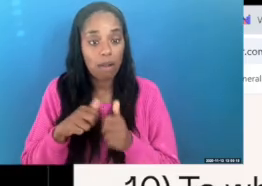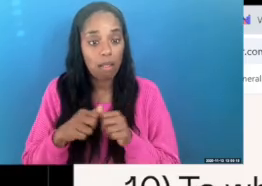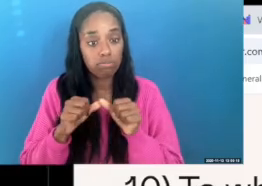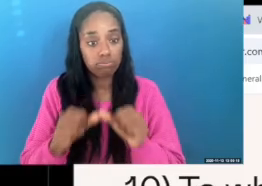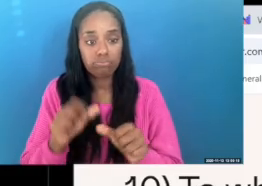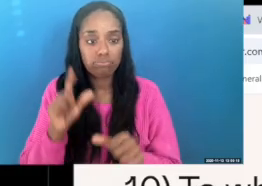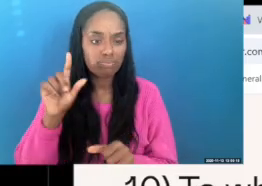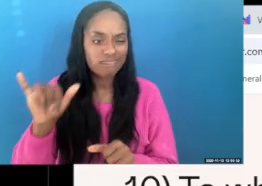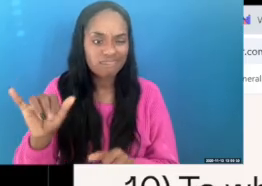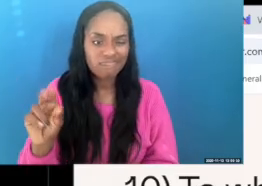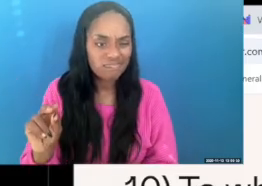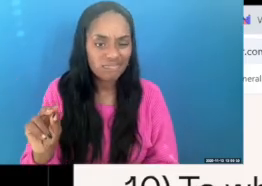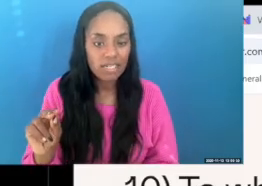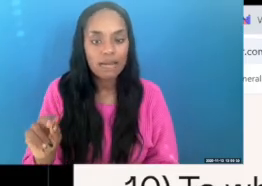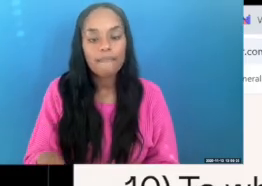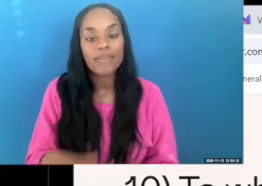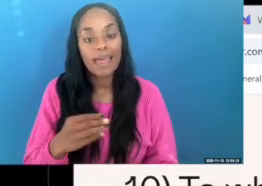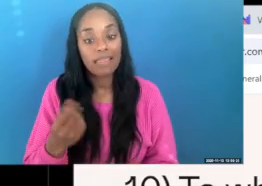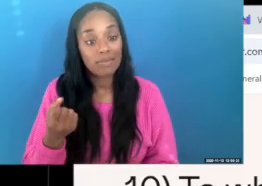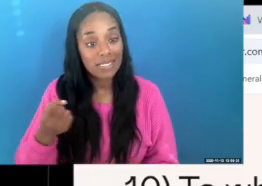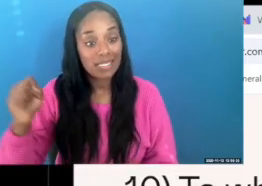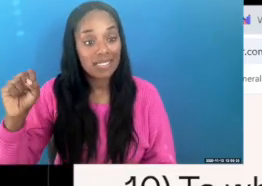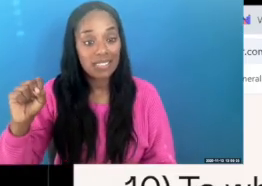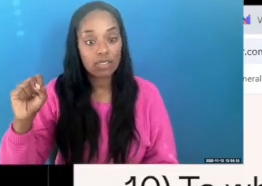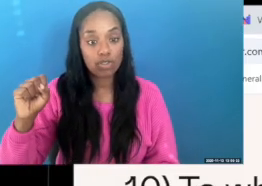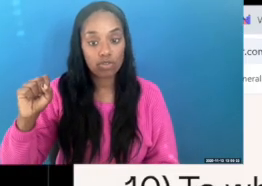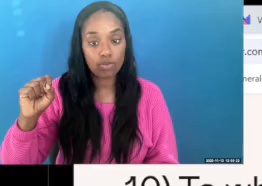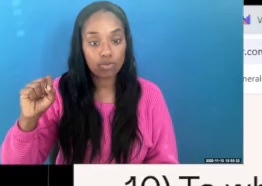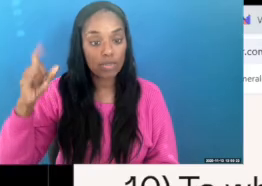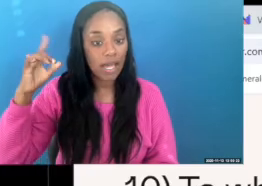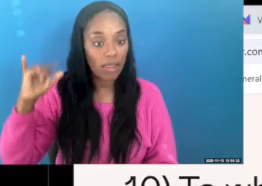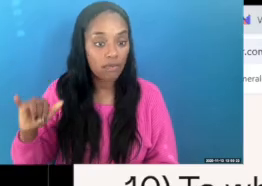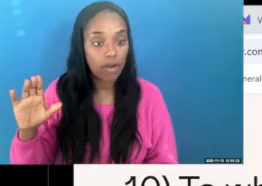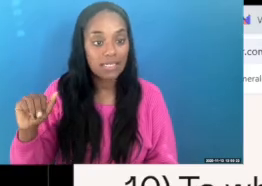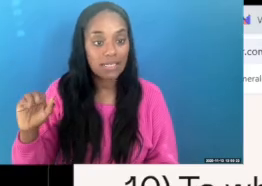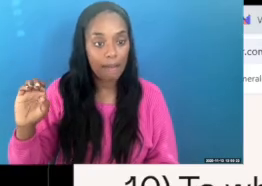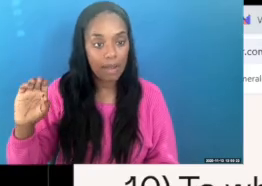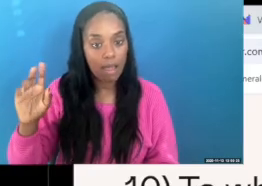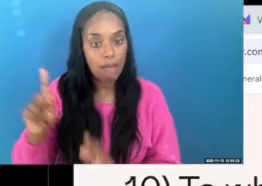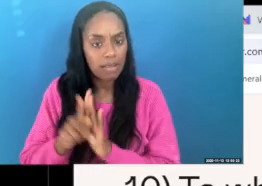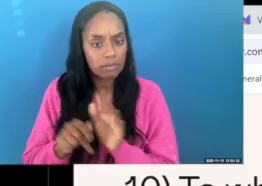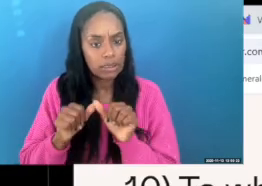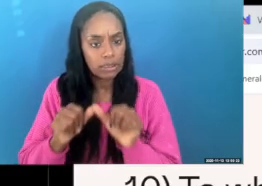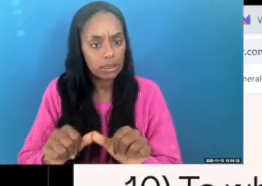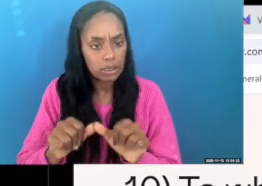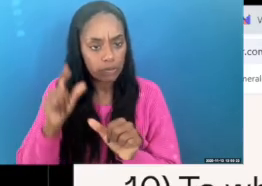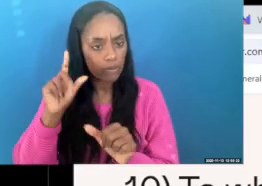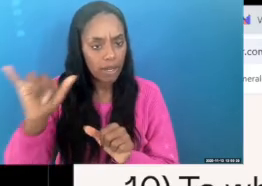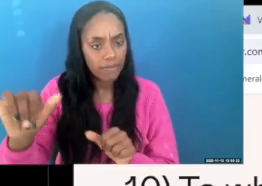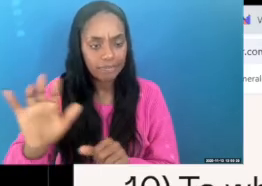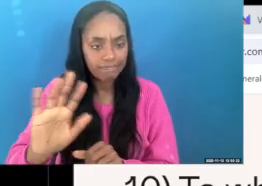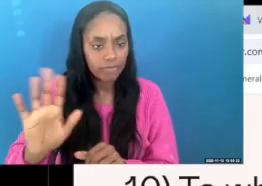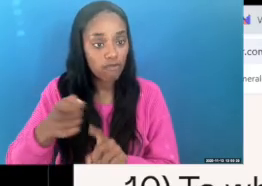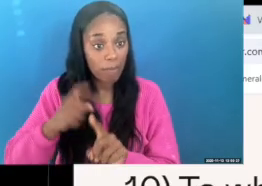that, I would like everybody to recognize that this funding problem won't last